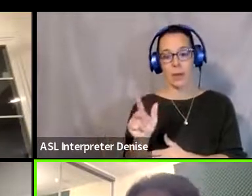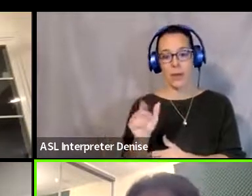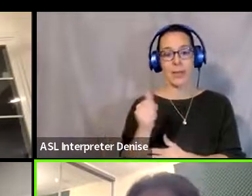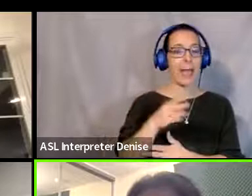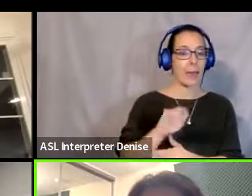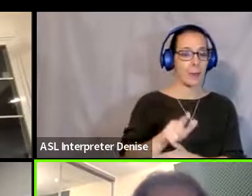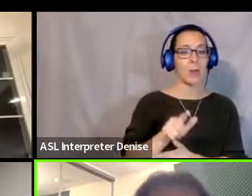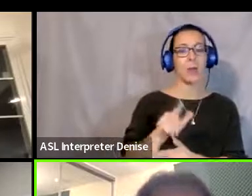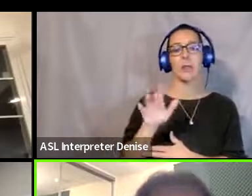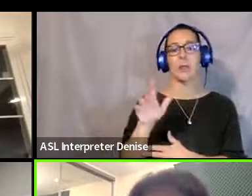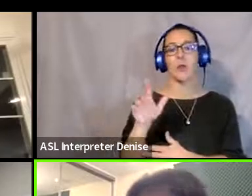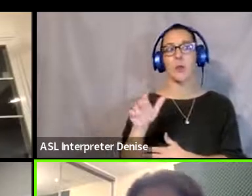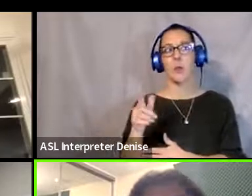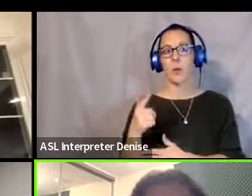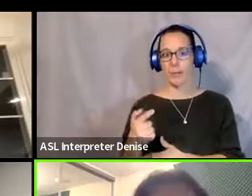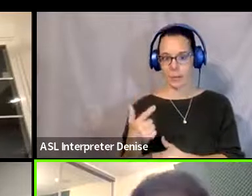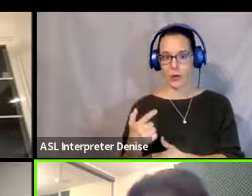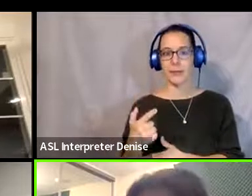21st,